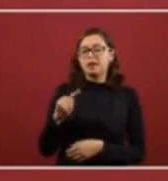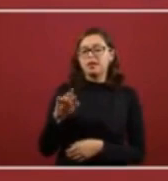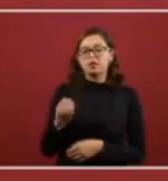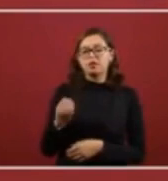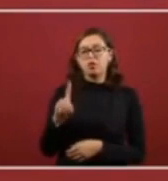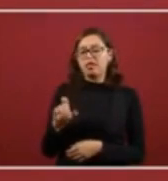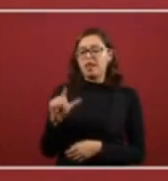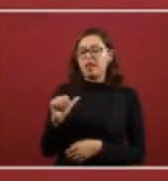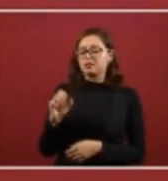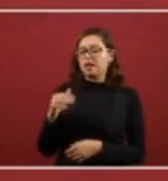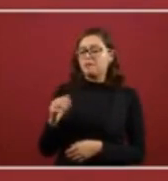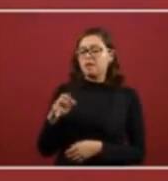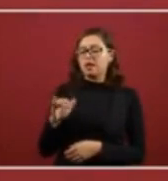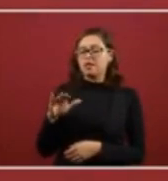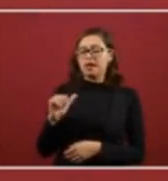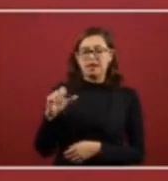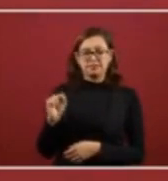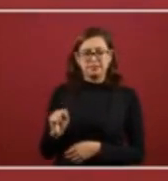And the Americas